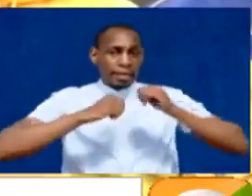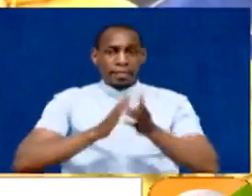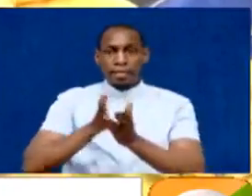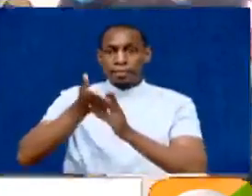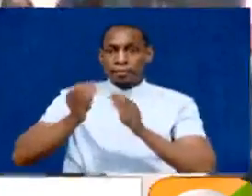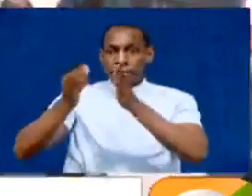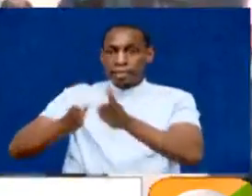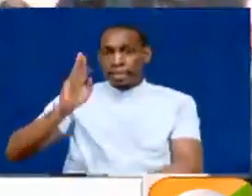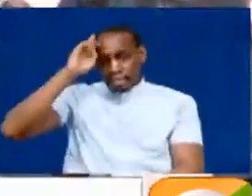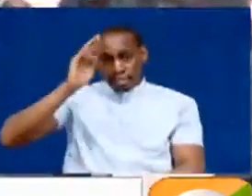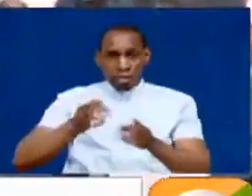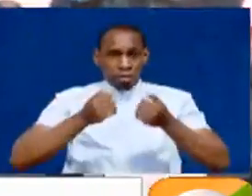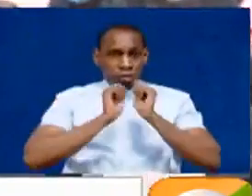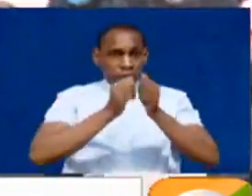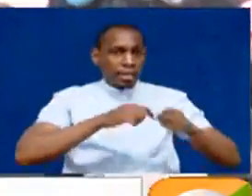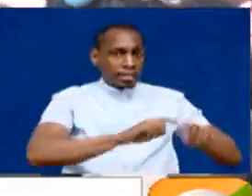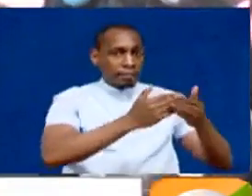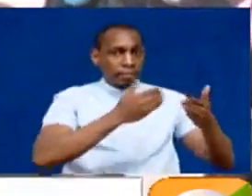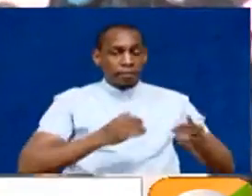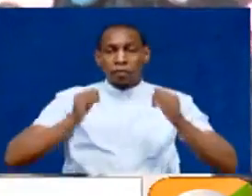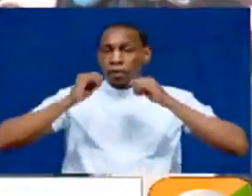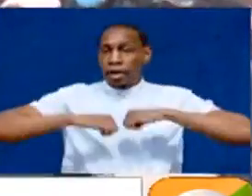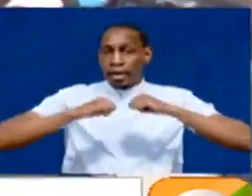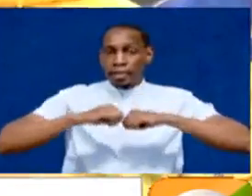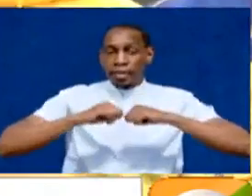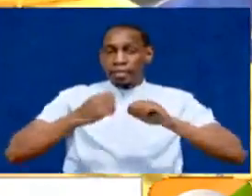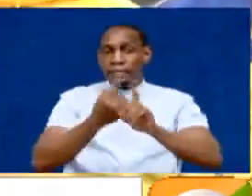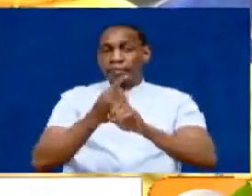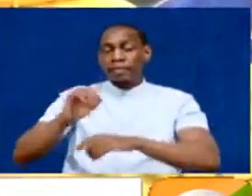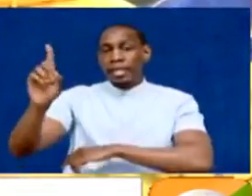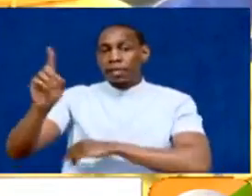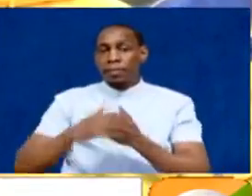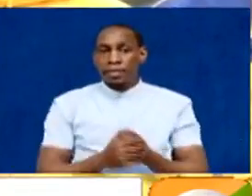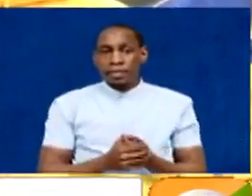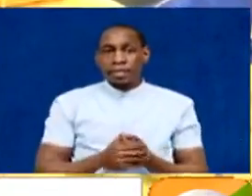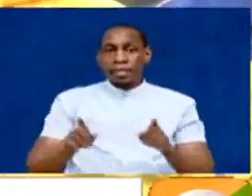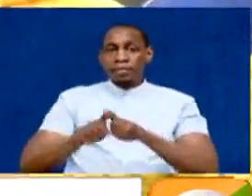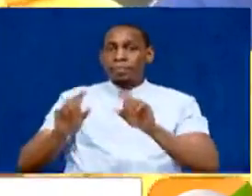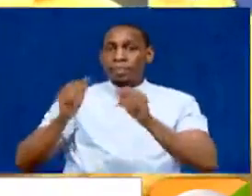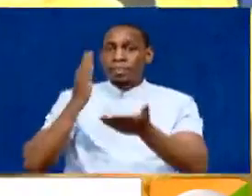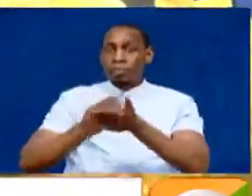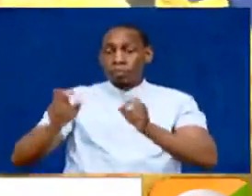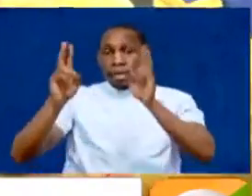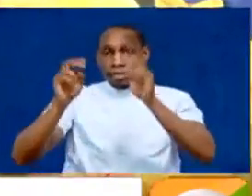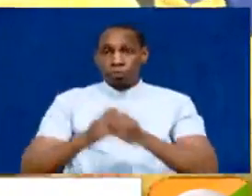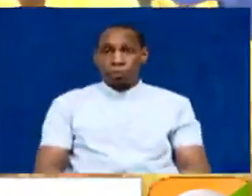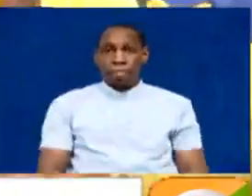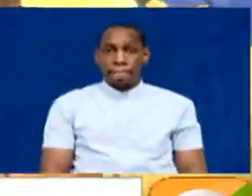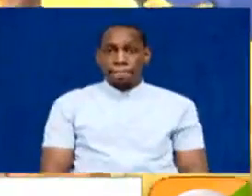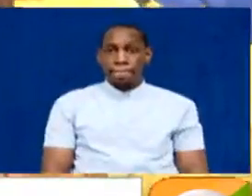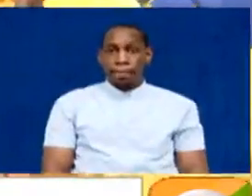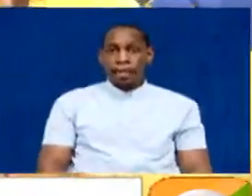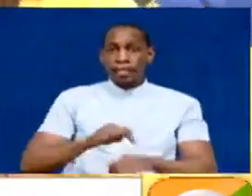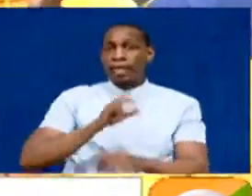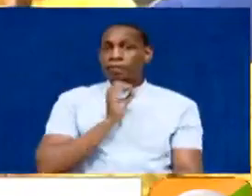the leaders of Nyandarua and themselves before they do the agreement, other agreements in Nairobi. Na hiyo ndio ukweli wa mambo.